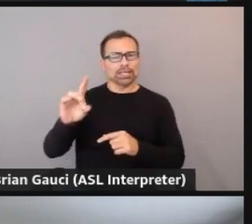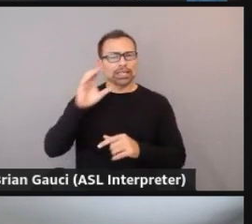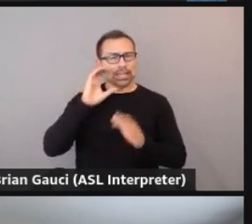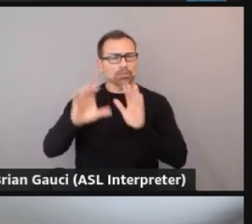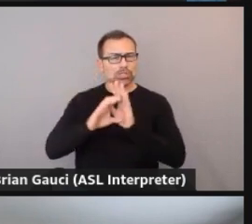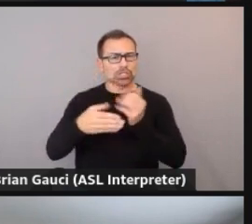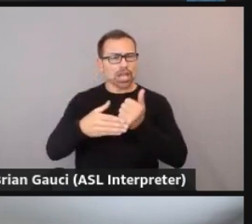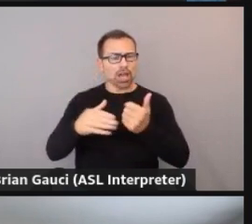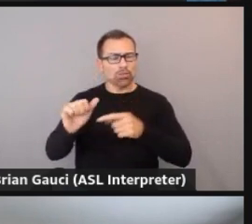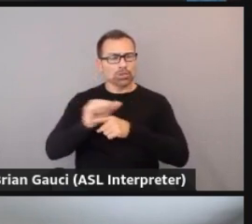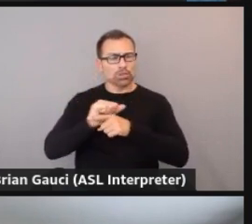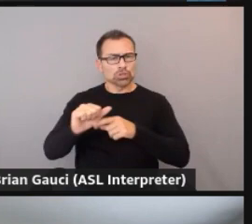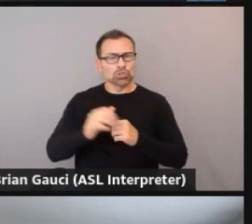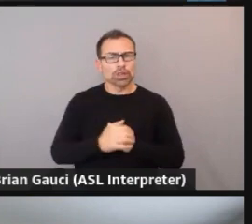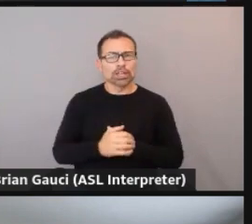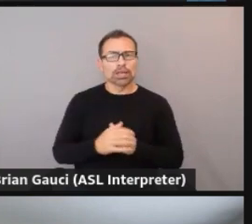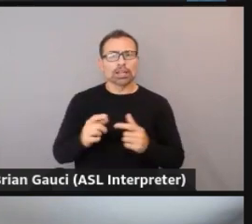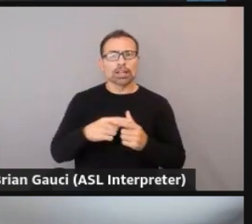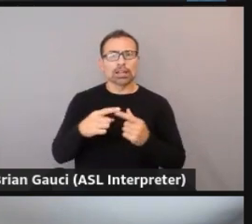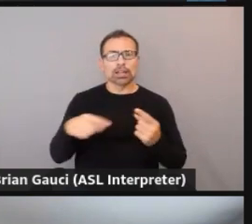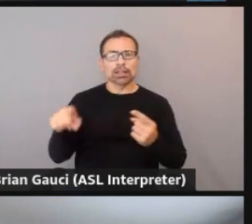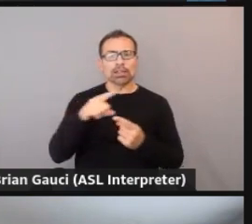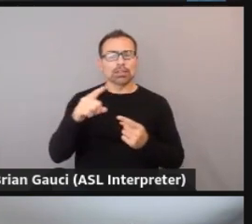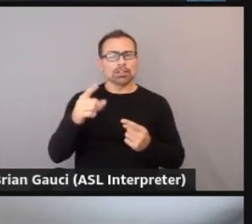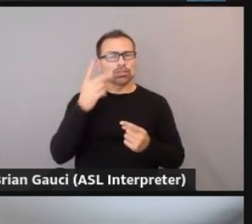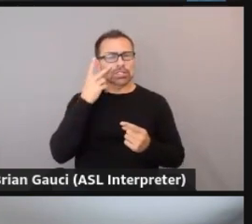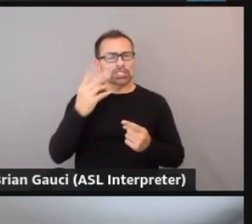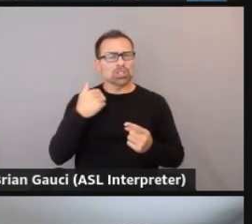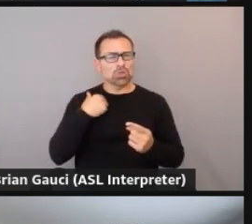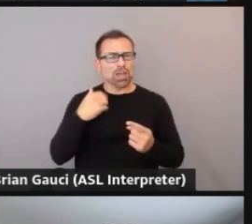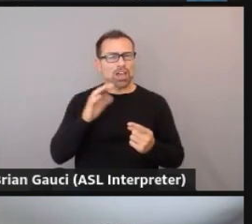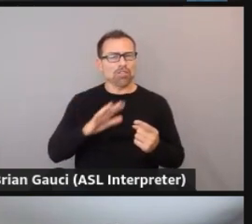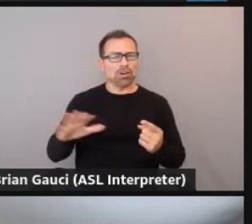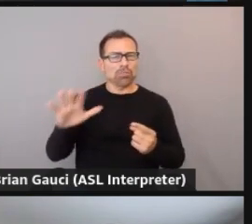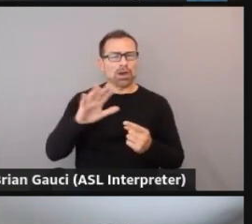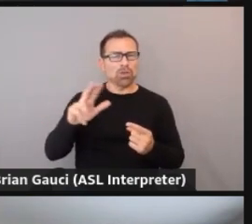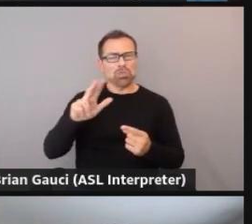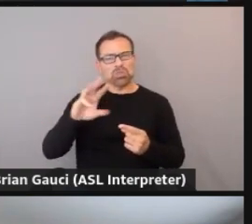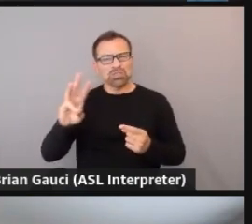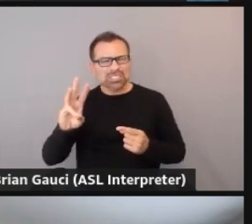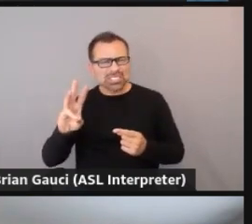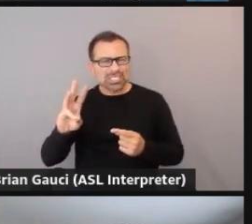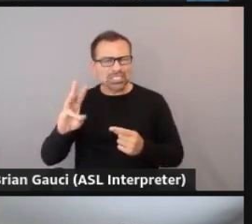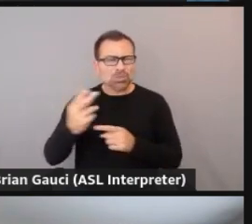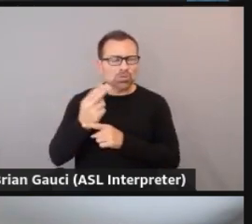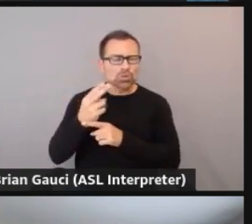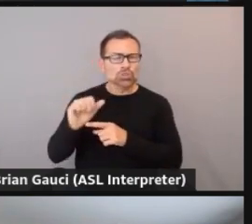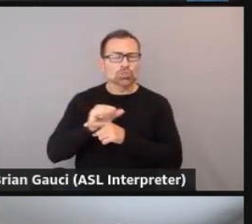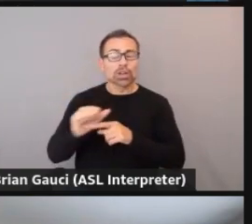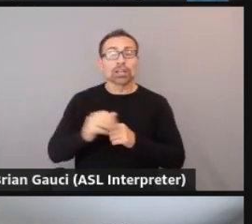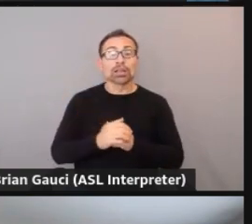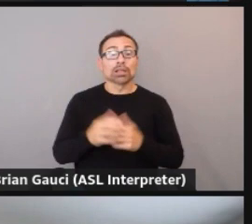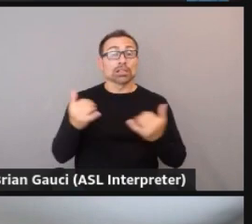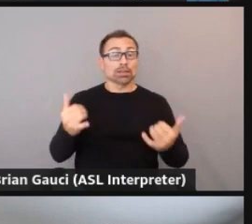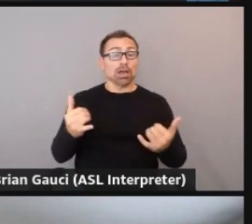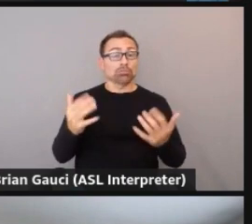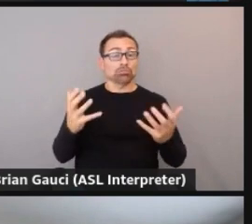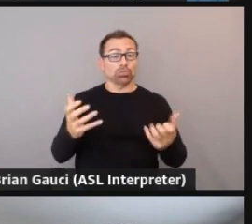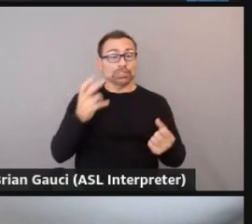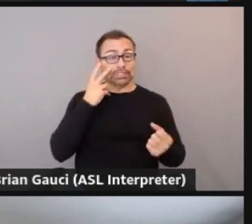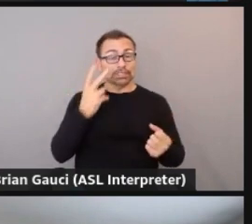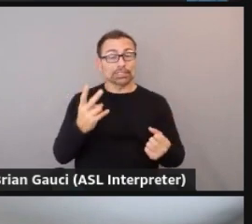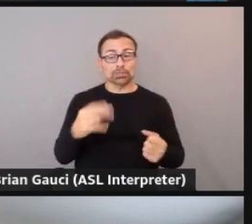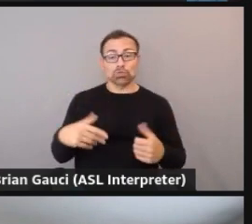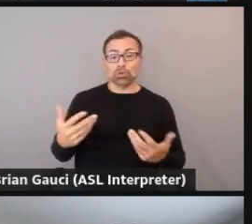lake have around 36 images that was used to train. So let's actually see if we